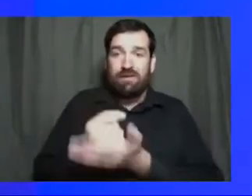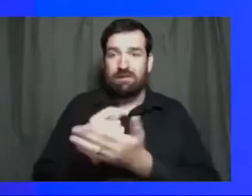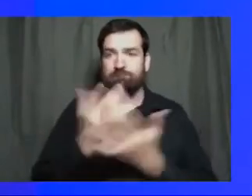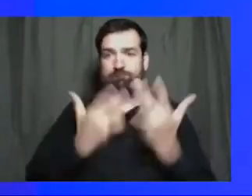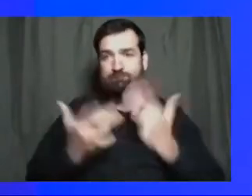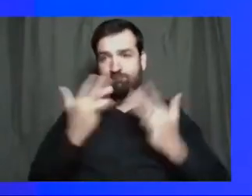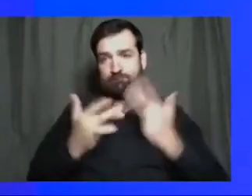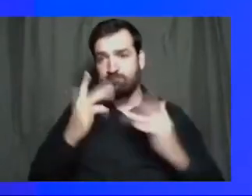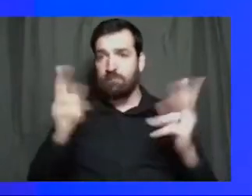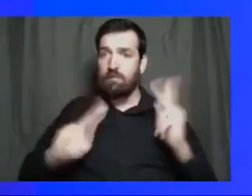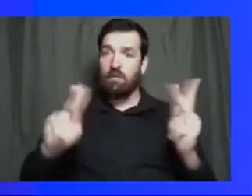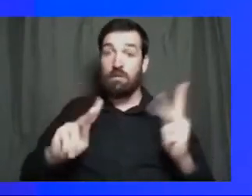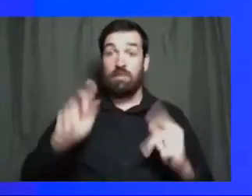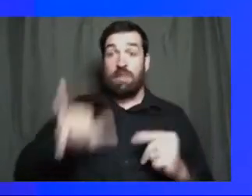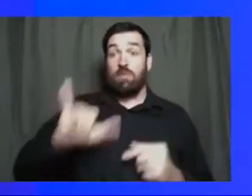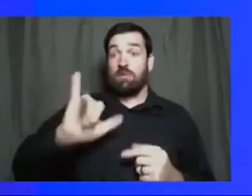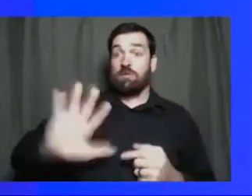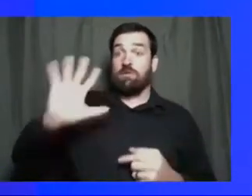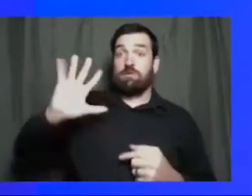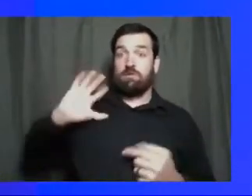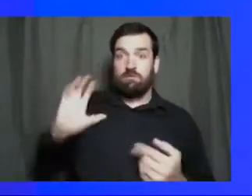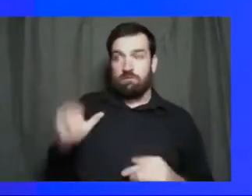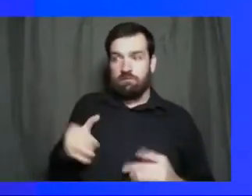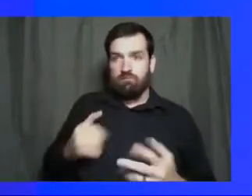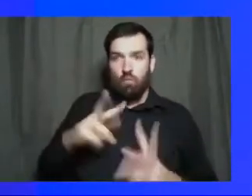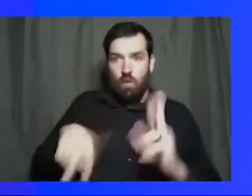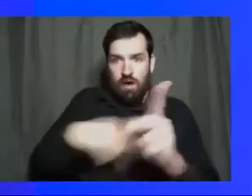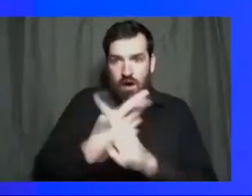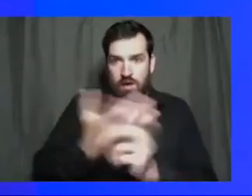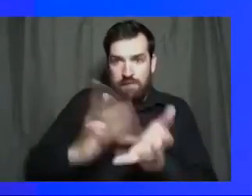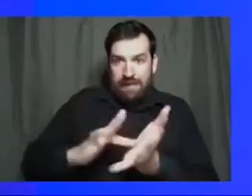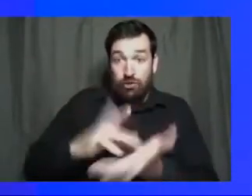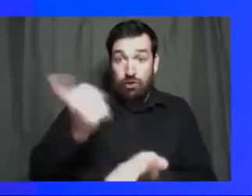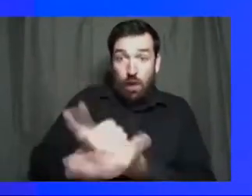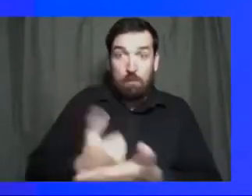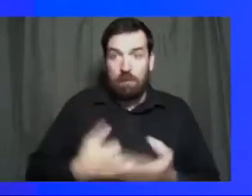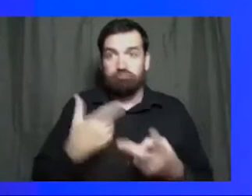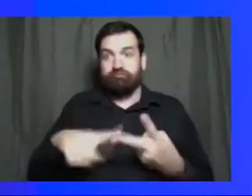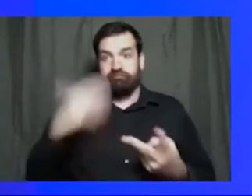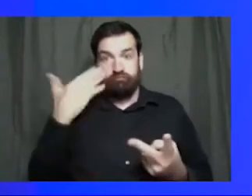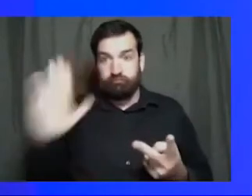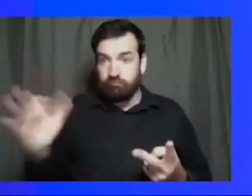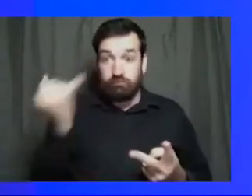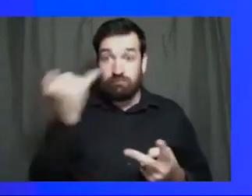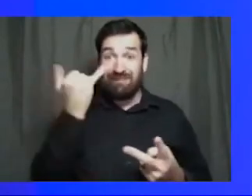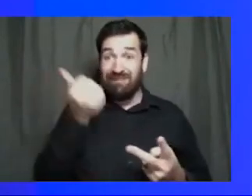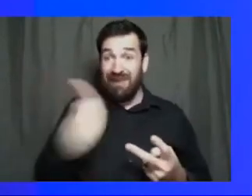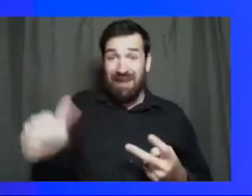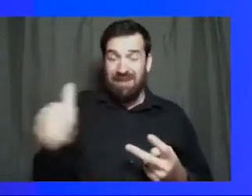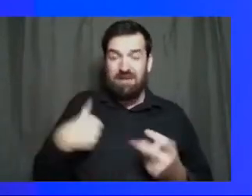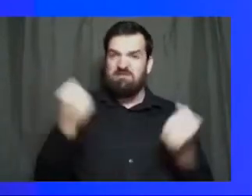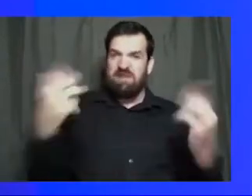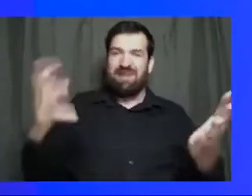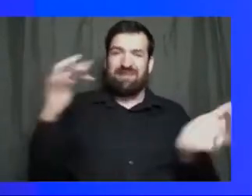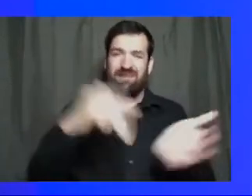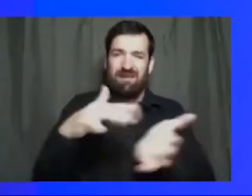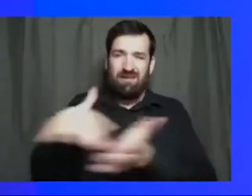back when we did not know what medication helped, if any medications helped. So we were doing a lot of studies with different drugs at that point.